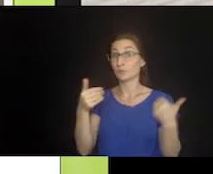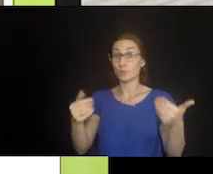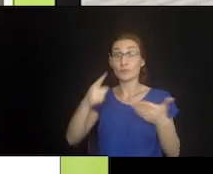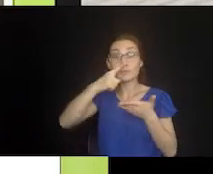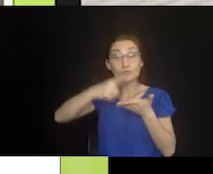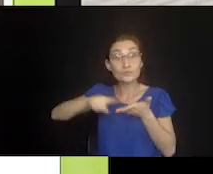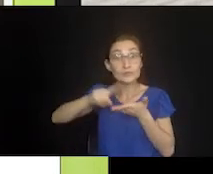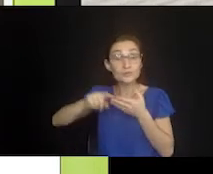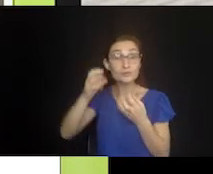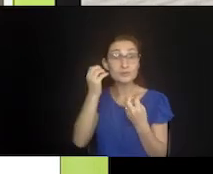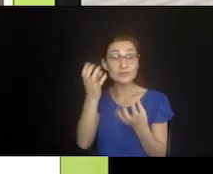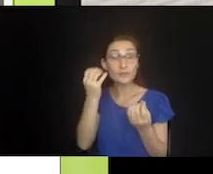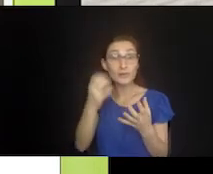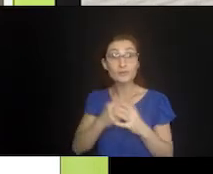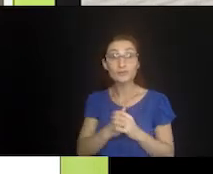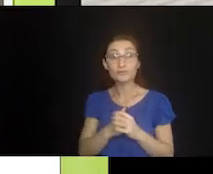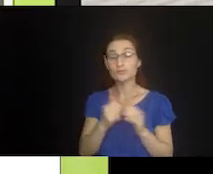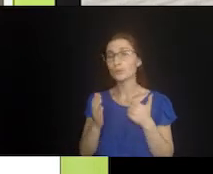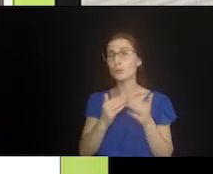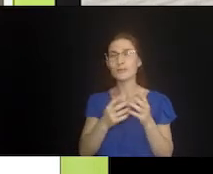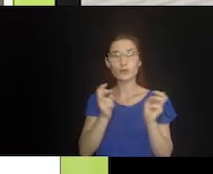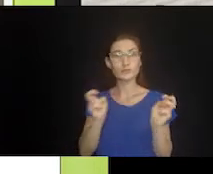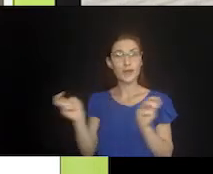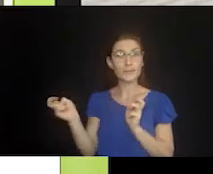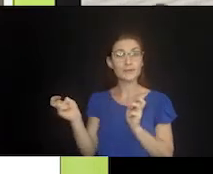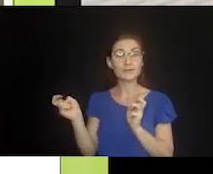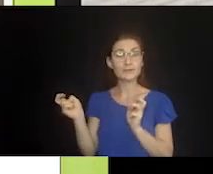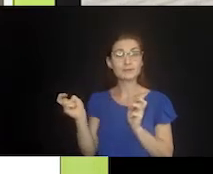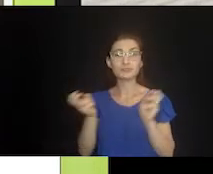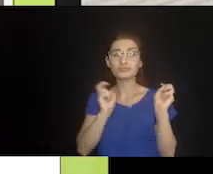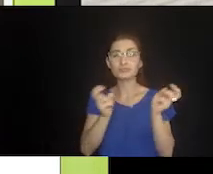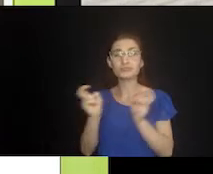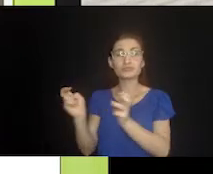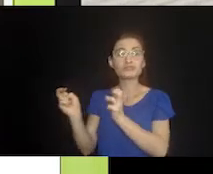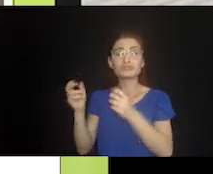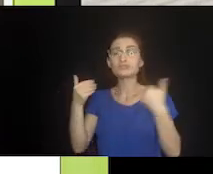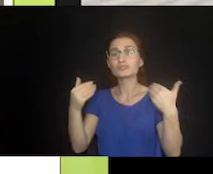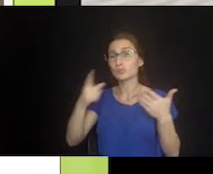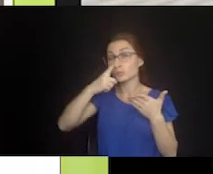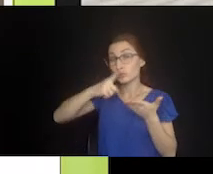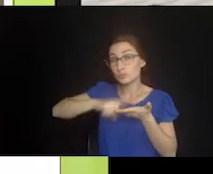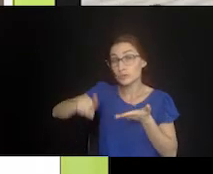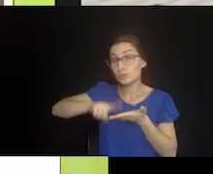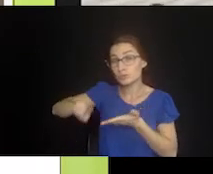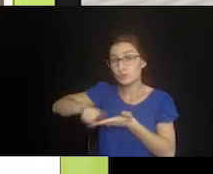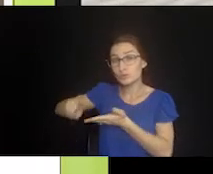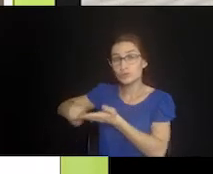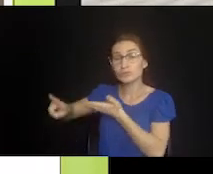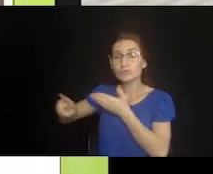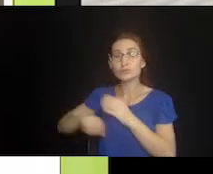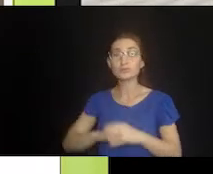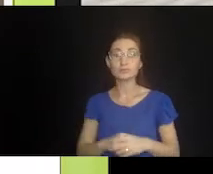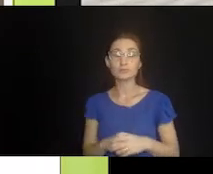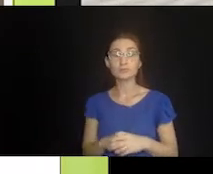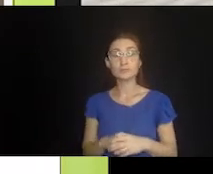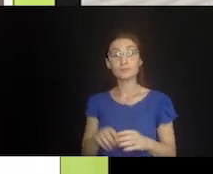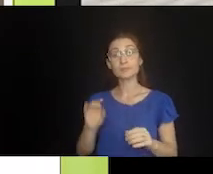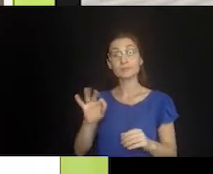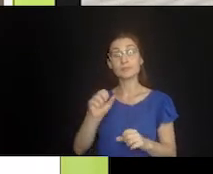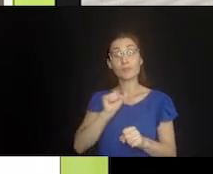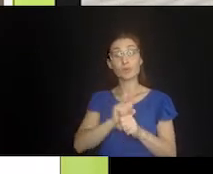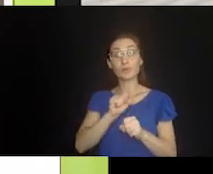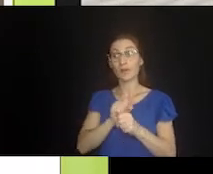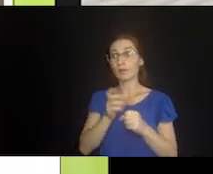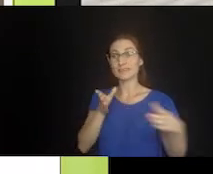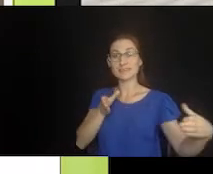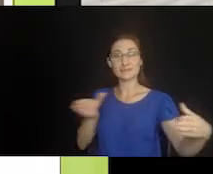ADA. Research information about whatever topic it is that you're working on.